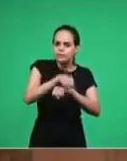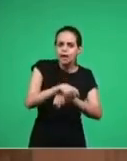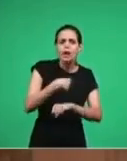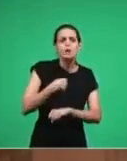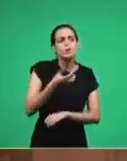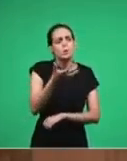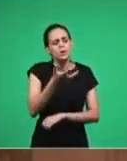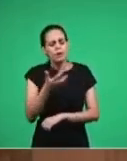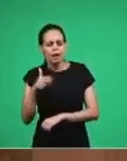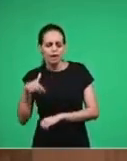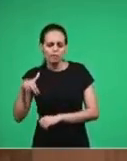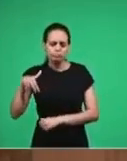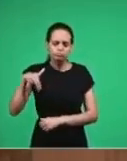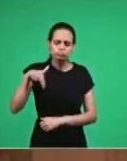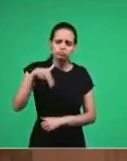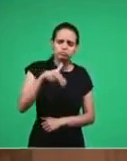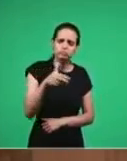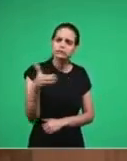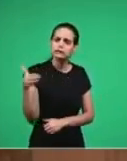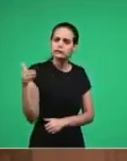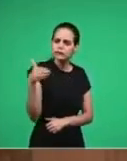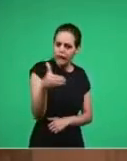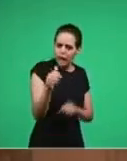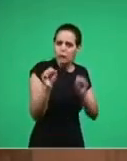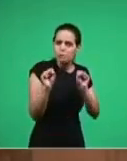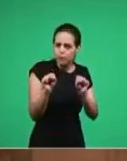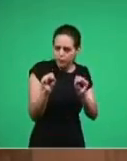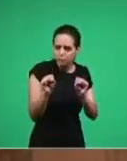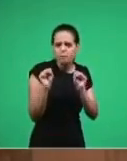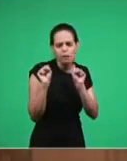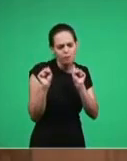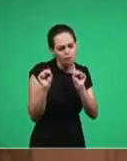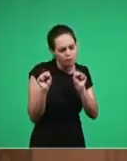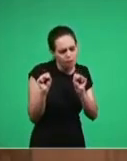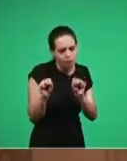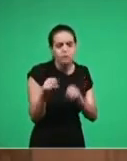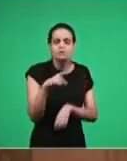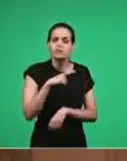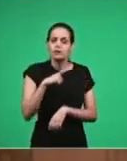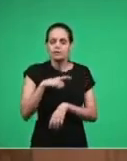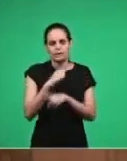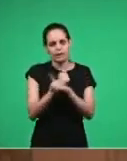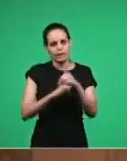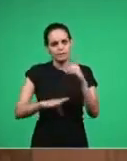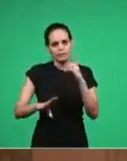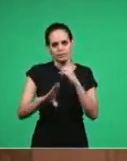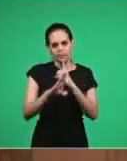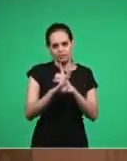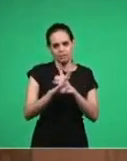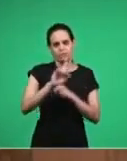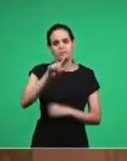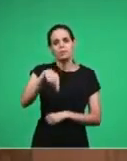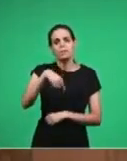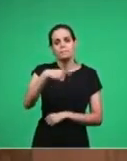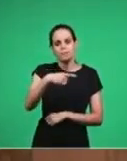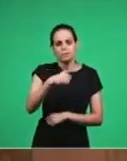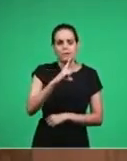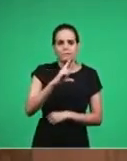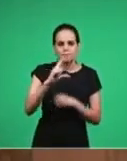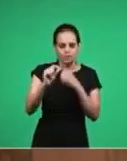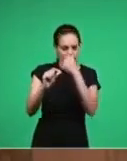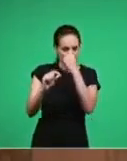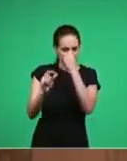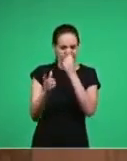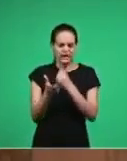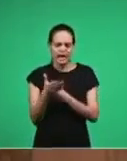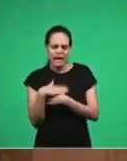to be watching the seminar that we're going to have next week. I want everyone to be on and watching the class that